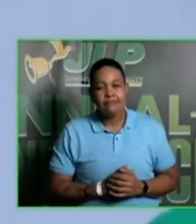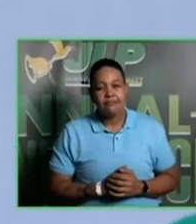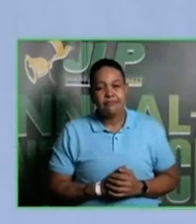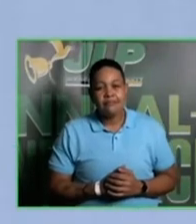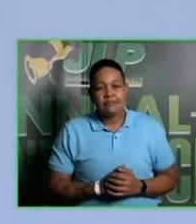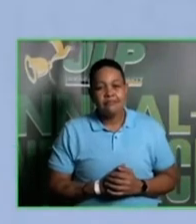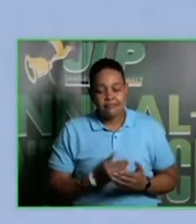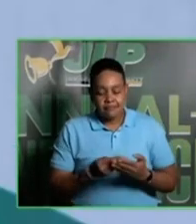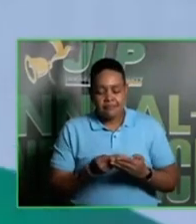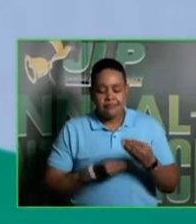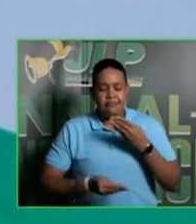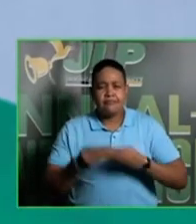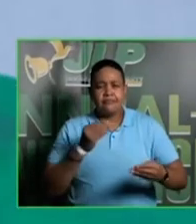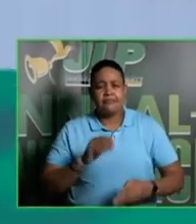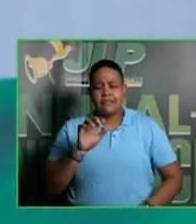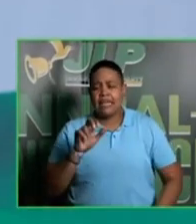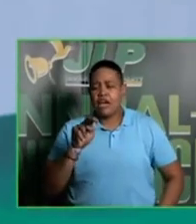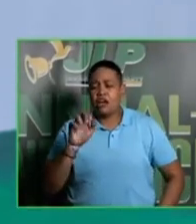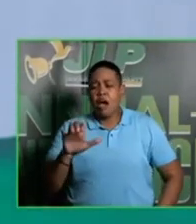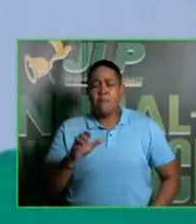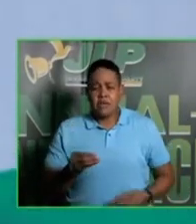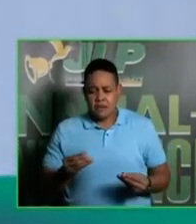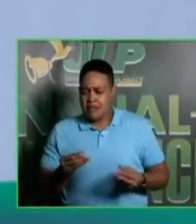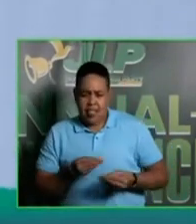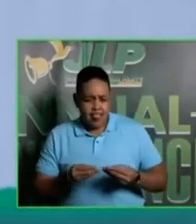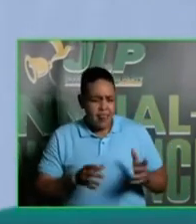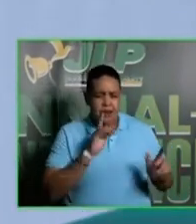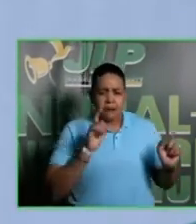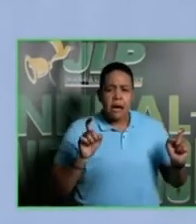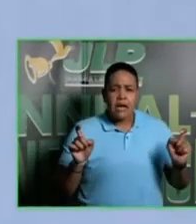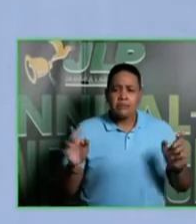Economic management is a means to an end.